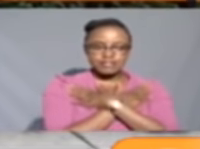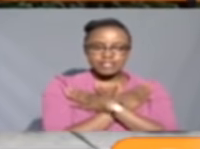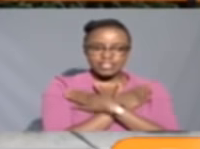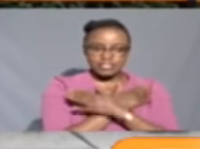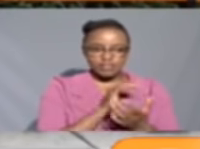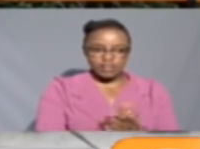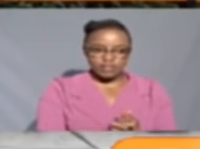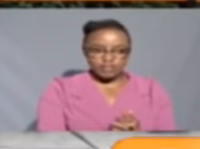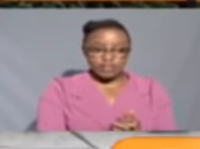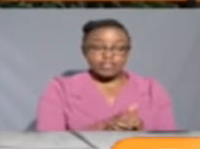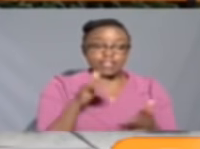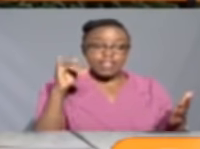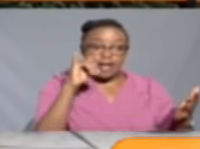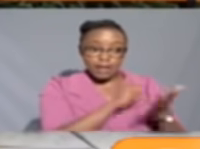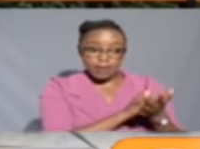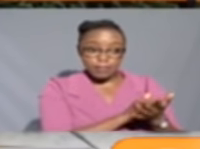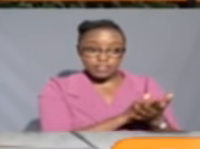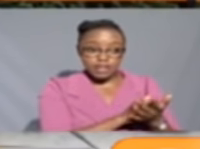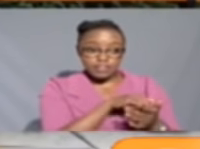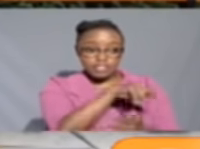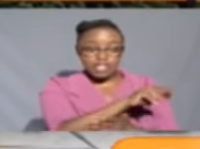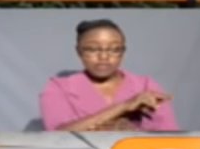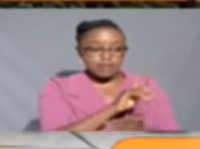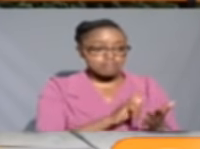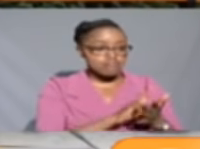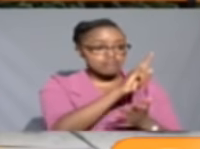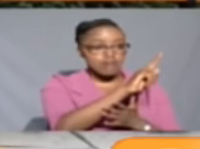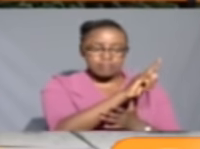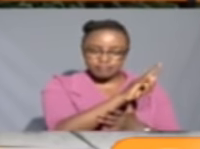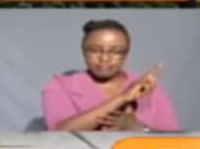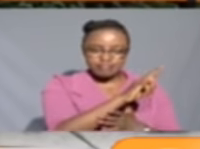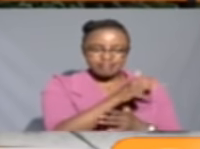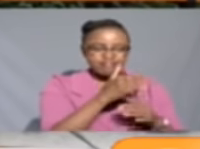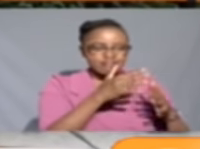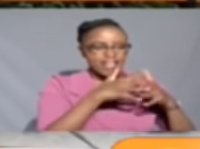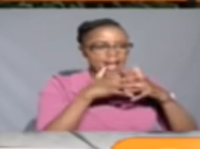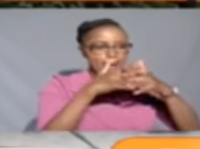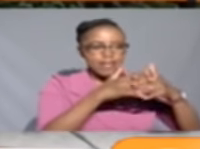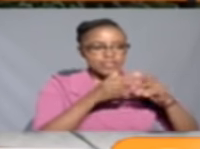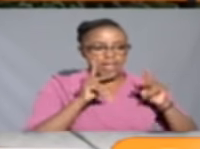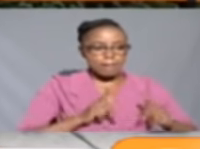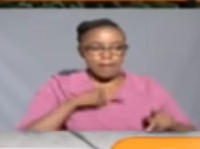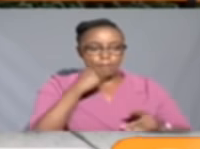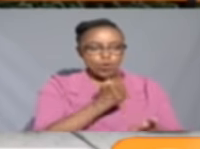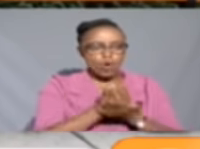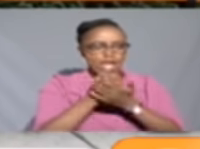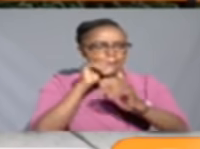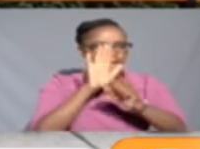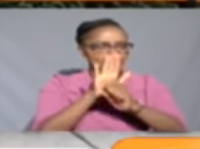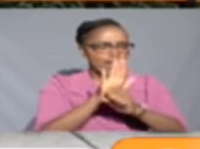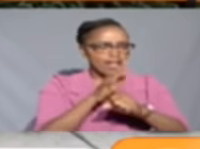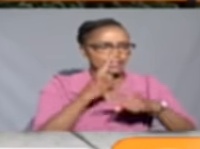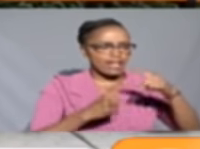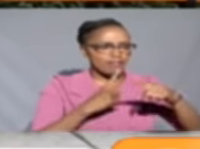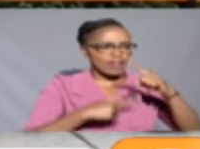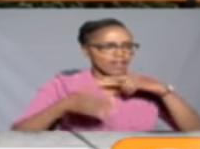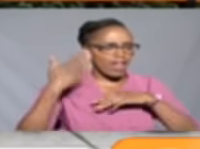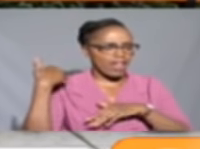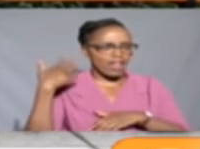At the airport. At the airport. Yes. She's going to the U.S., and these are people I had helped many years in